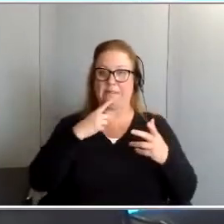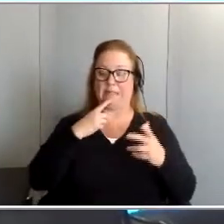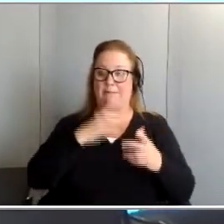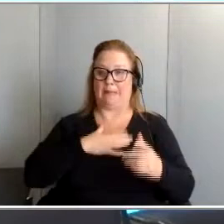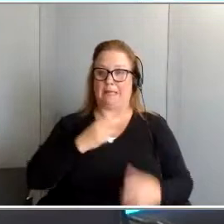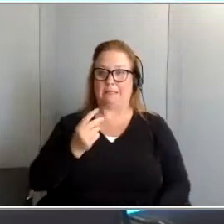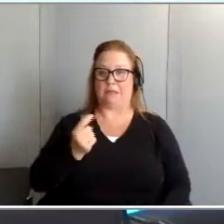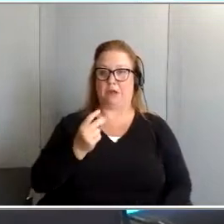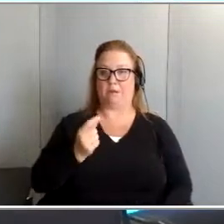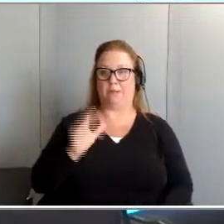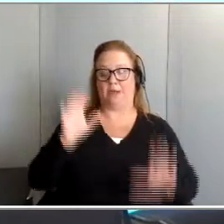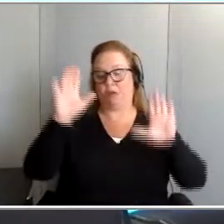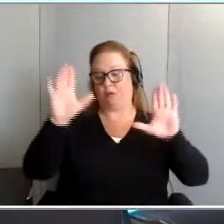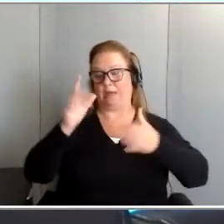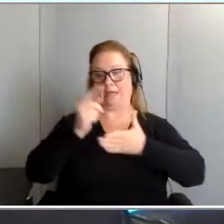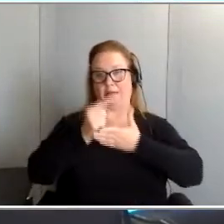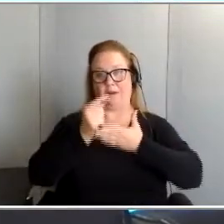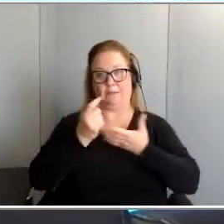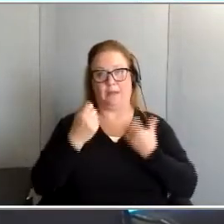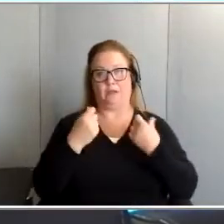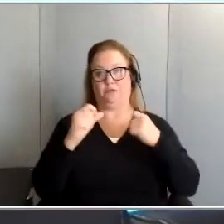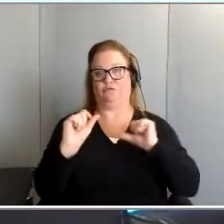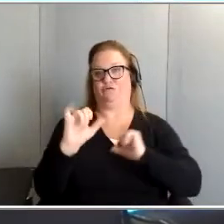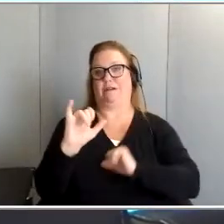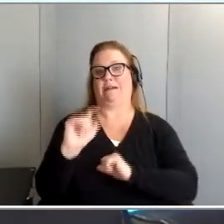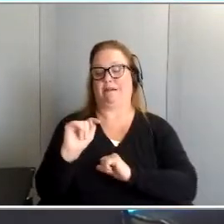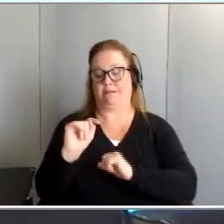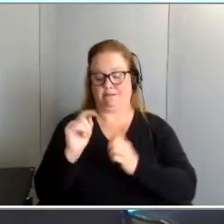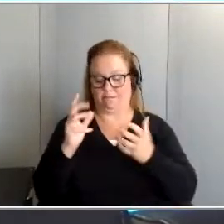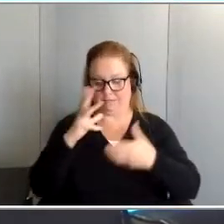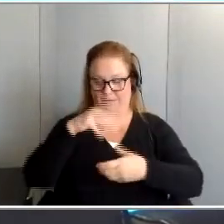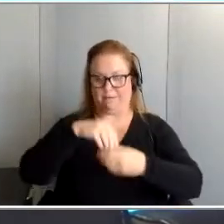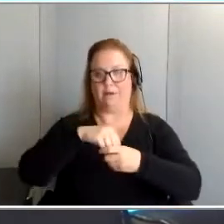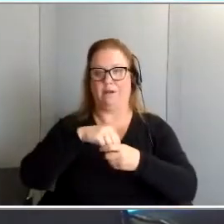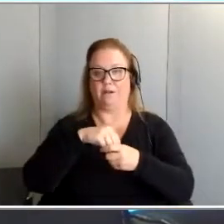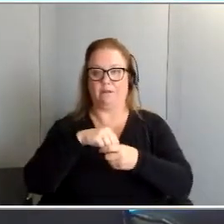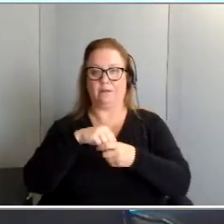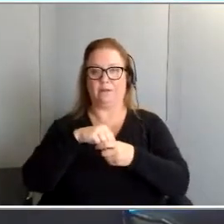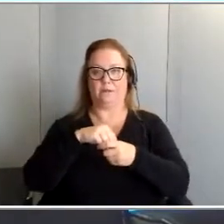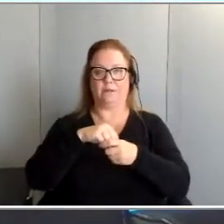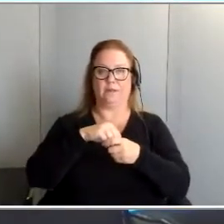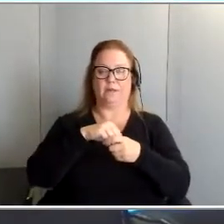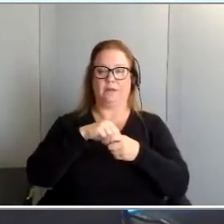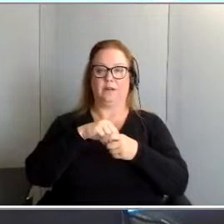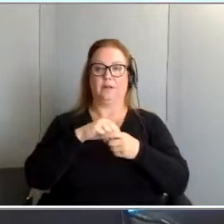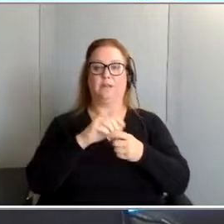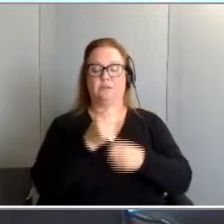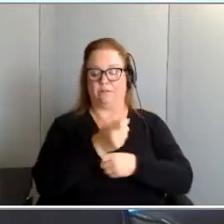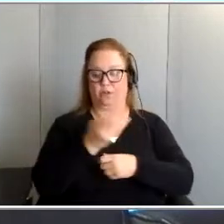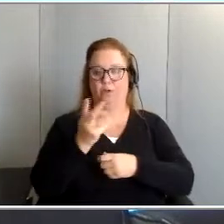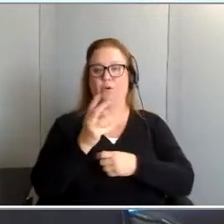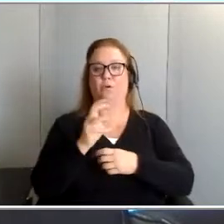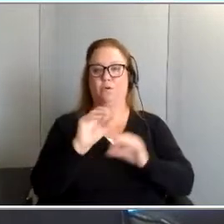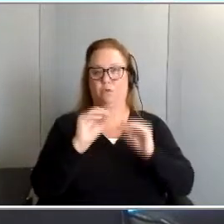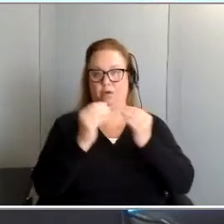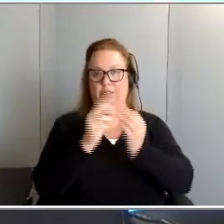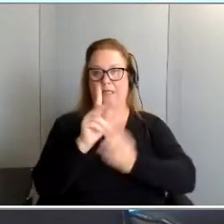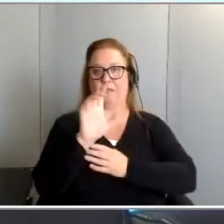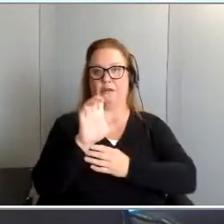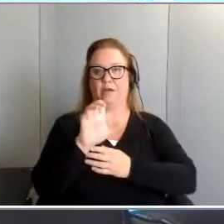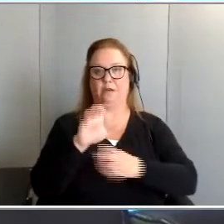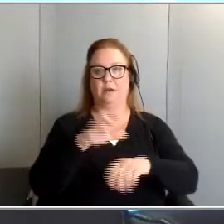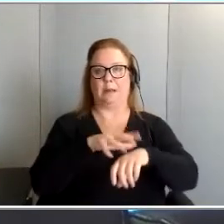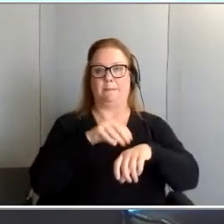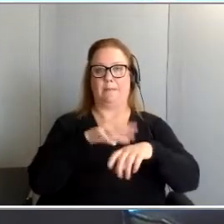great therapy dog, try it. Get involved. There are a couple organizations in Kansas City, Pets for Life and Pet